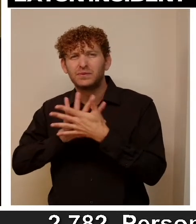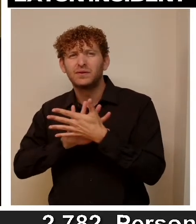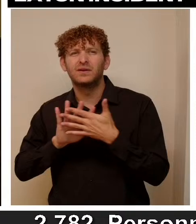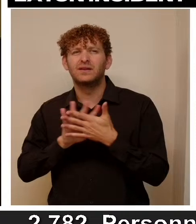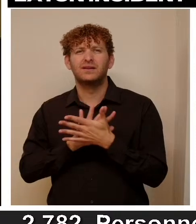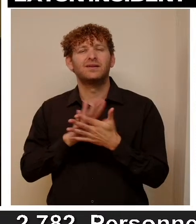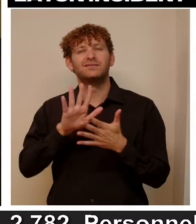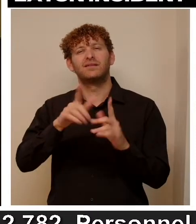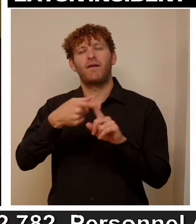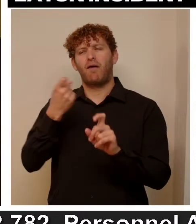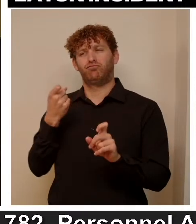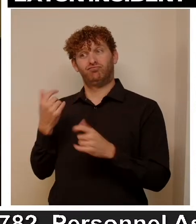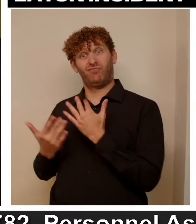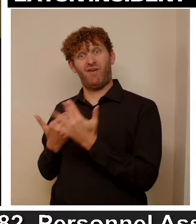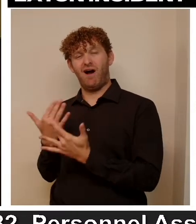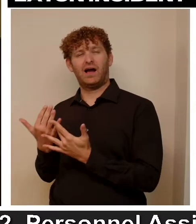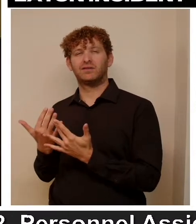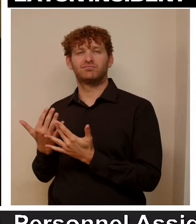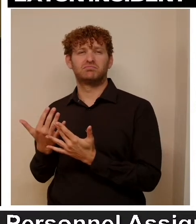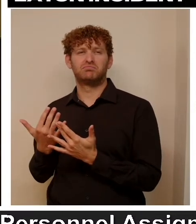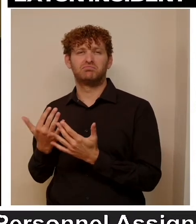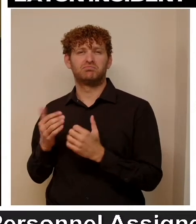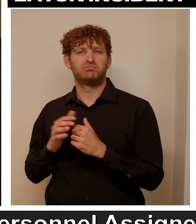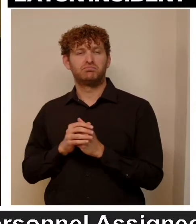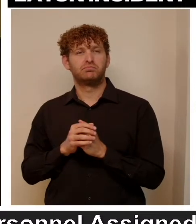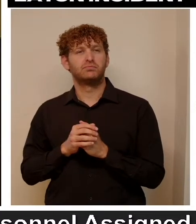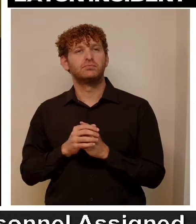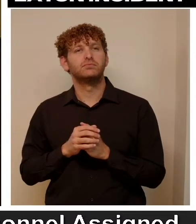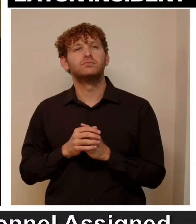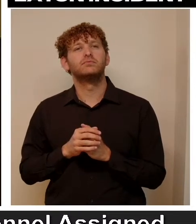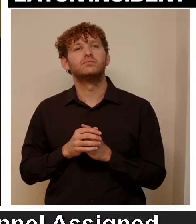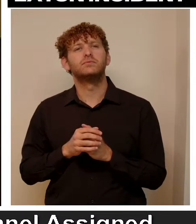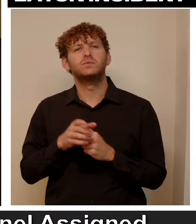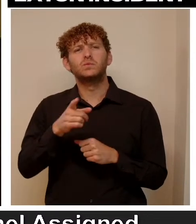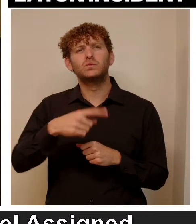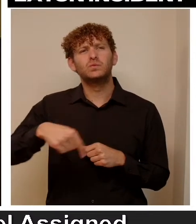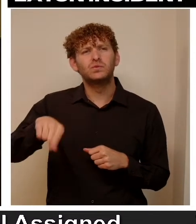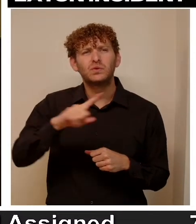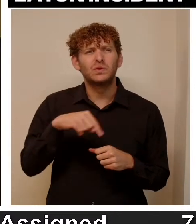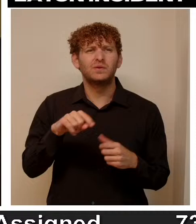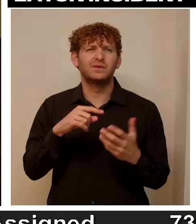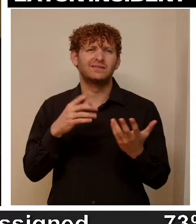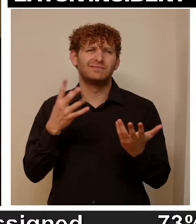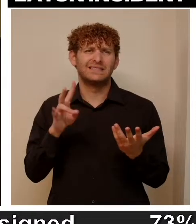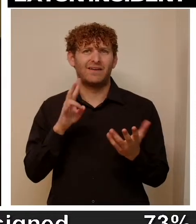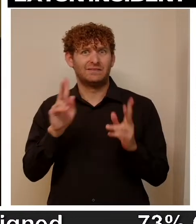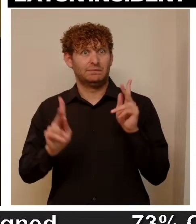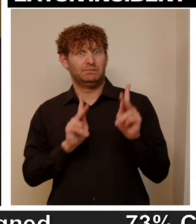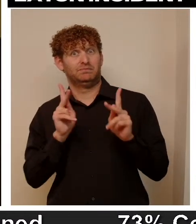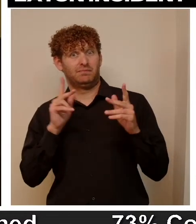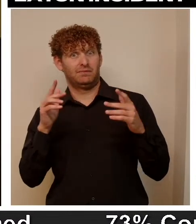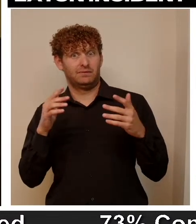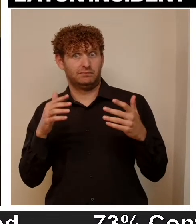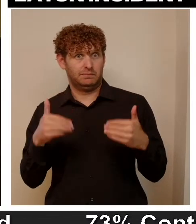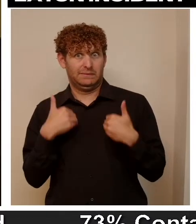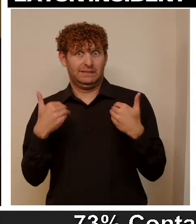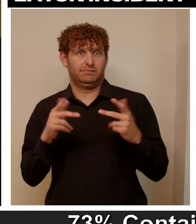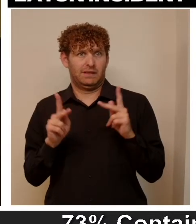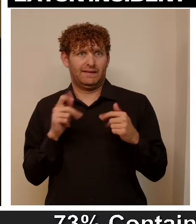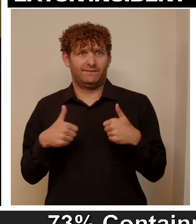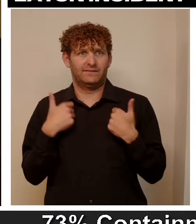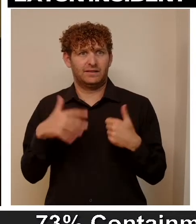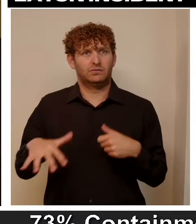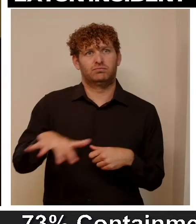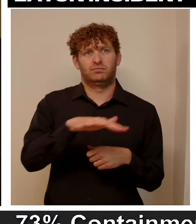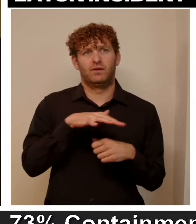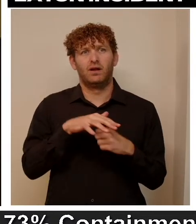necessarily the smoke from the wildfires. You guys have 17 million people living in a basin. We have this dense, humid air